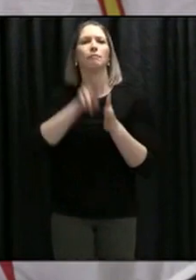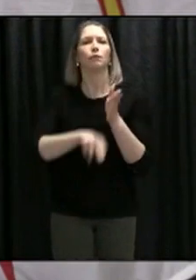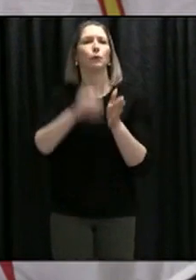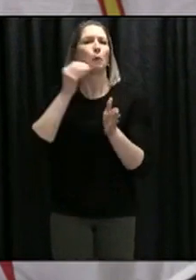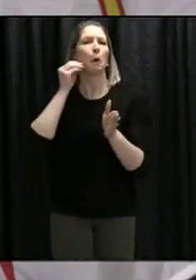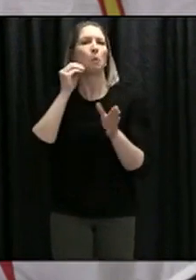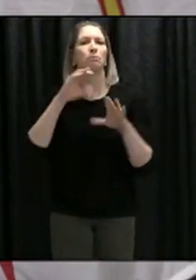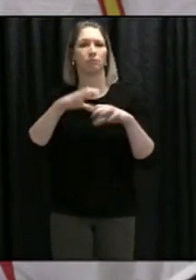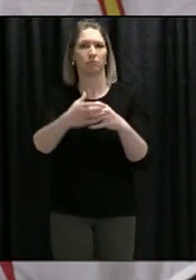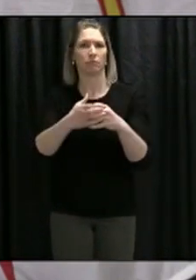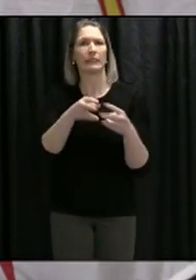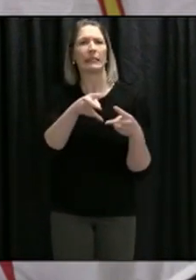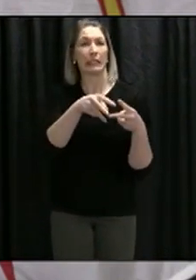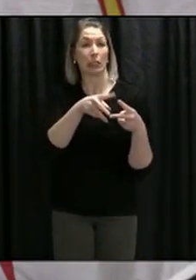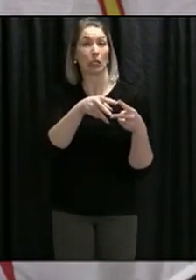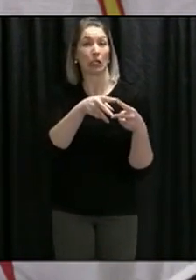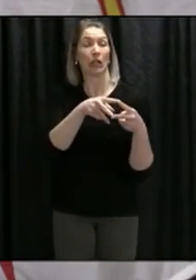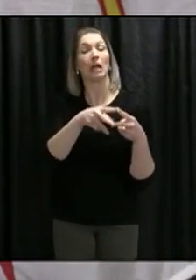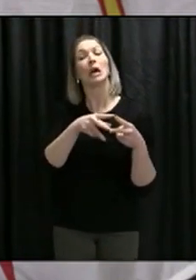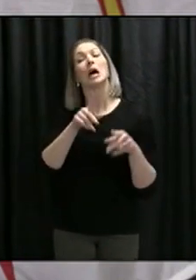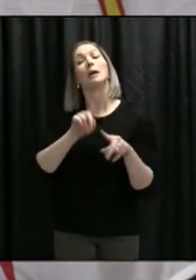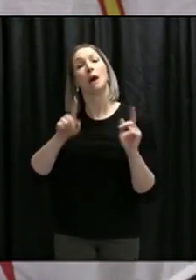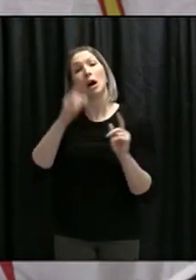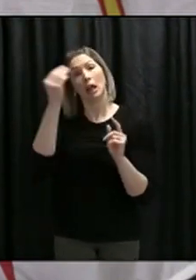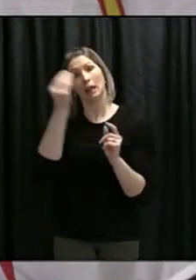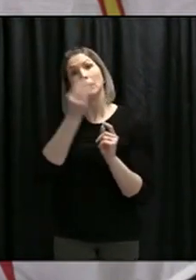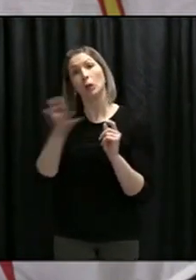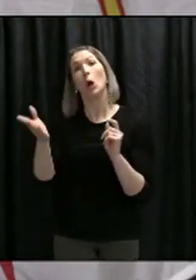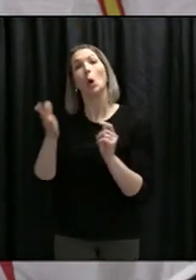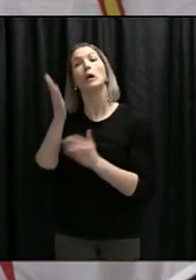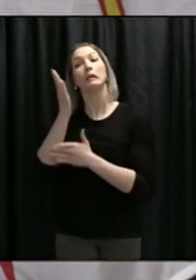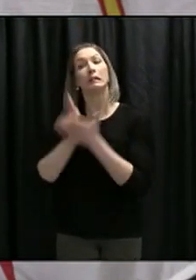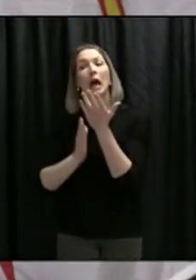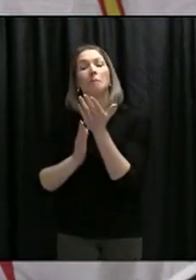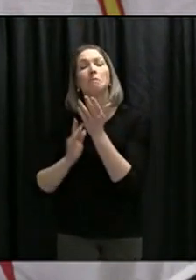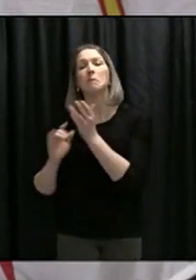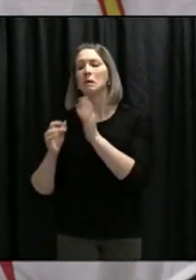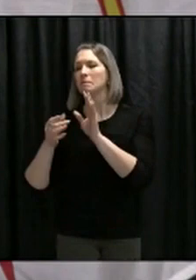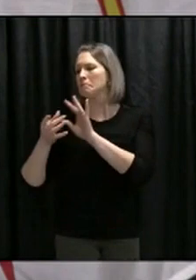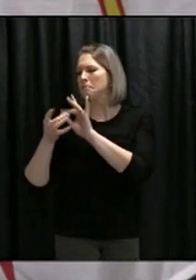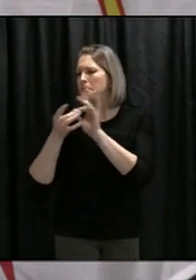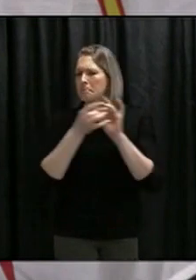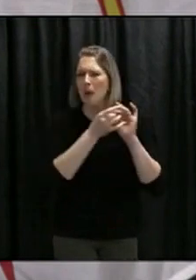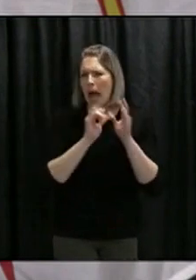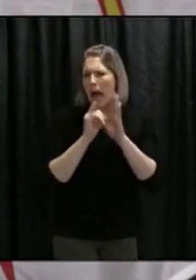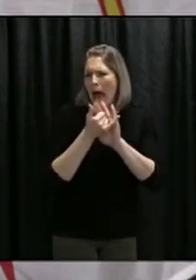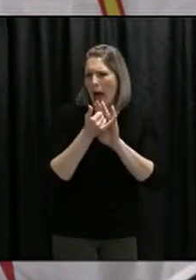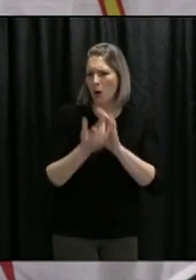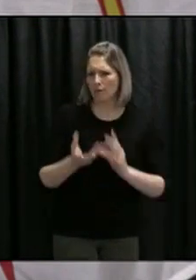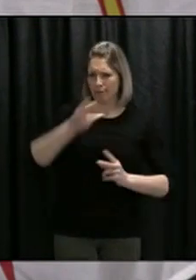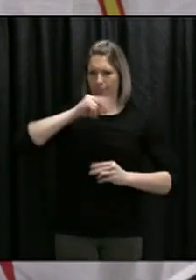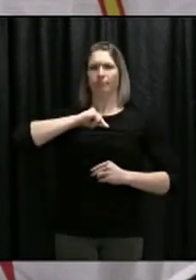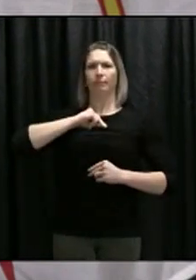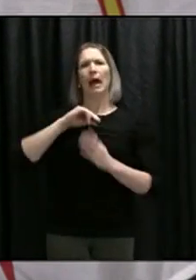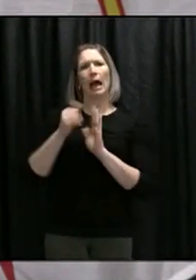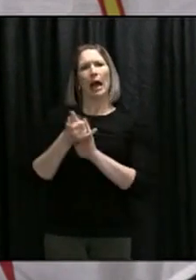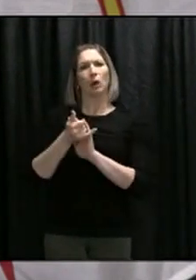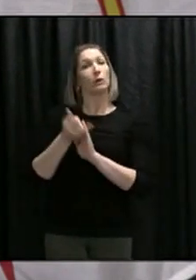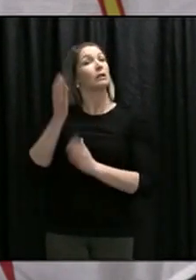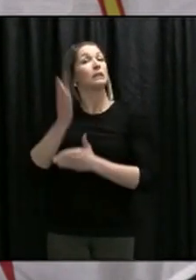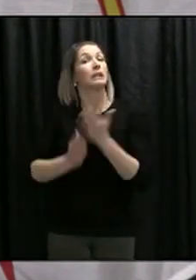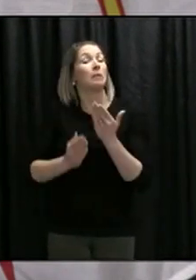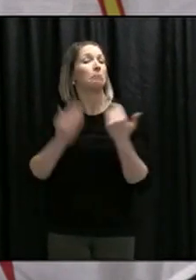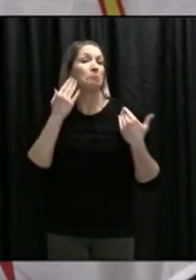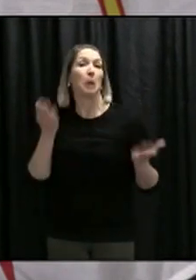acquired locally. However, there are cases for which we are unable to trace the source. This community transmission is